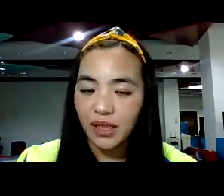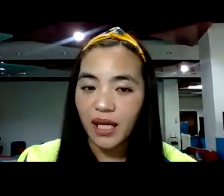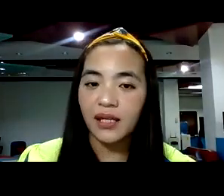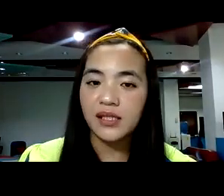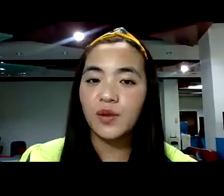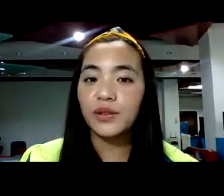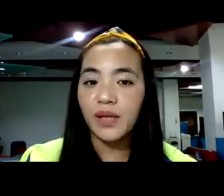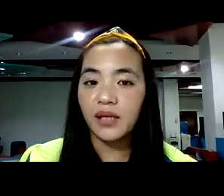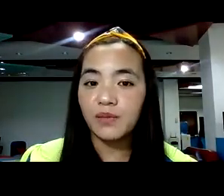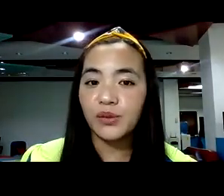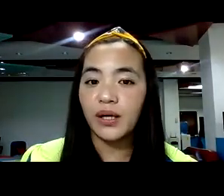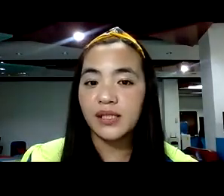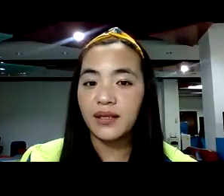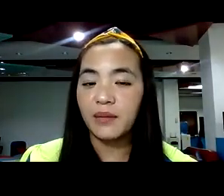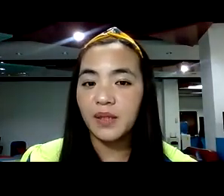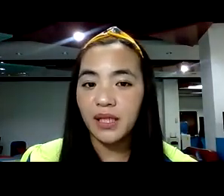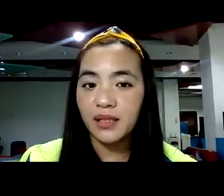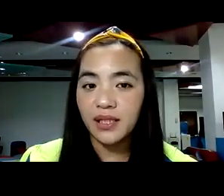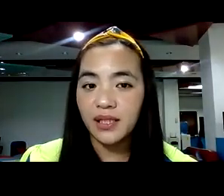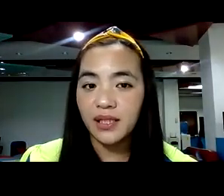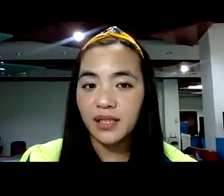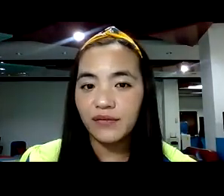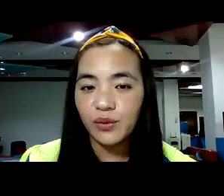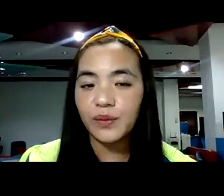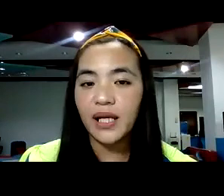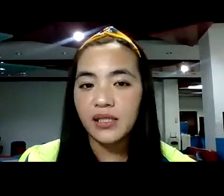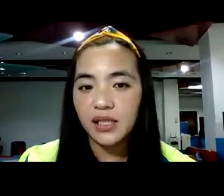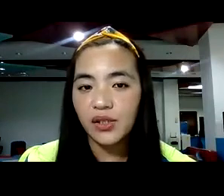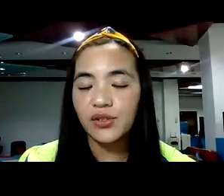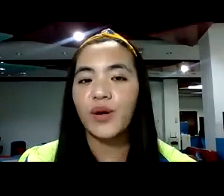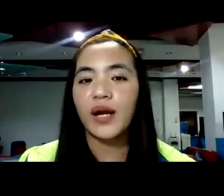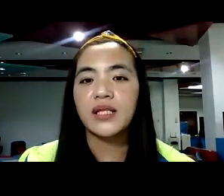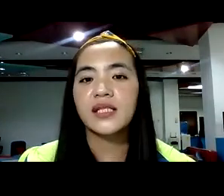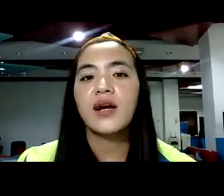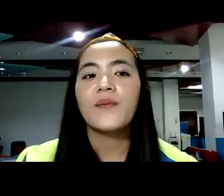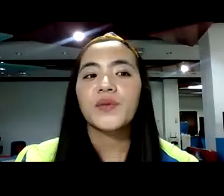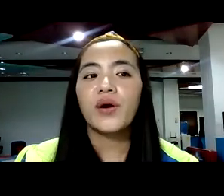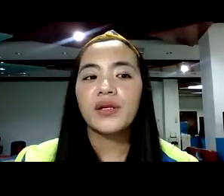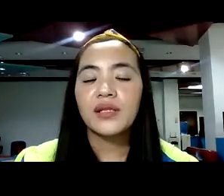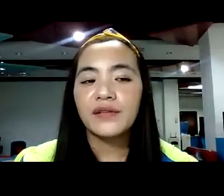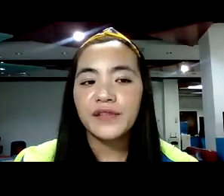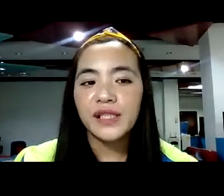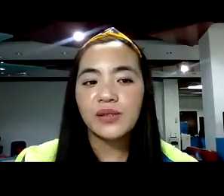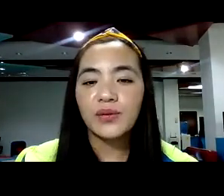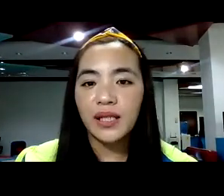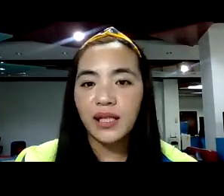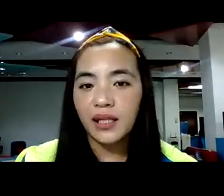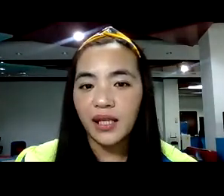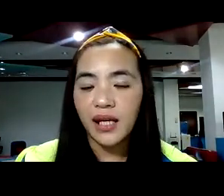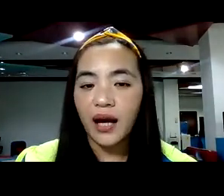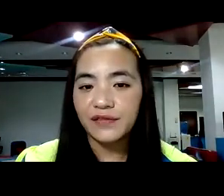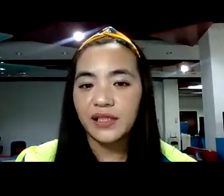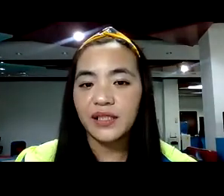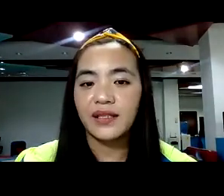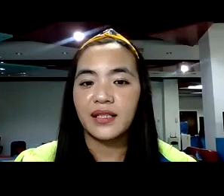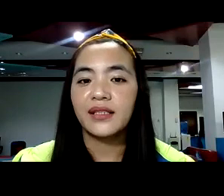during weekends, we won't be able to answer them immediately. However, we will answer your queries on the first working